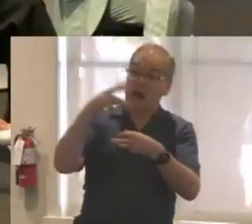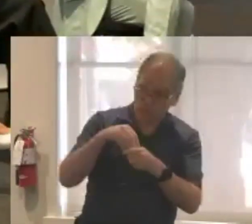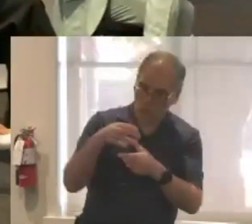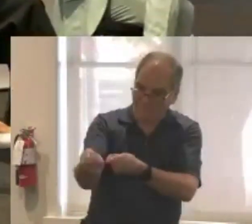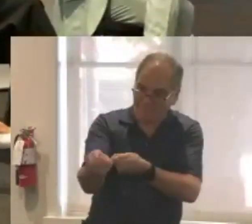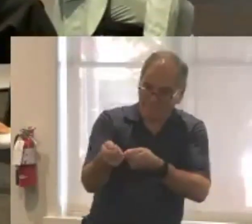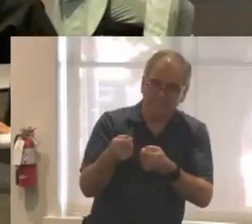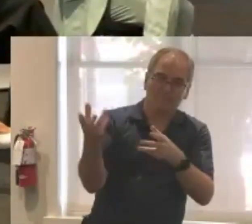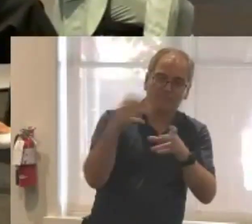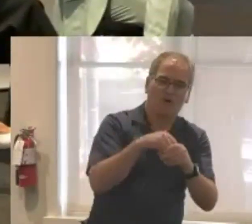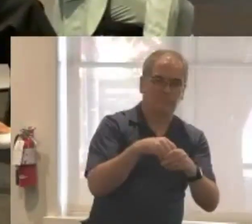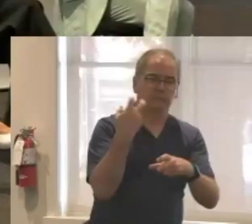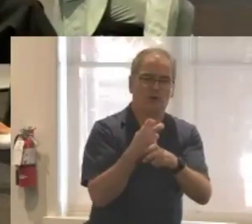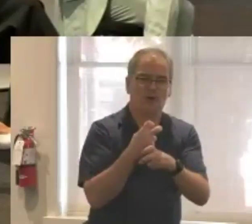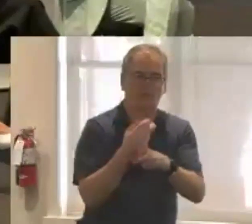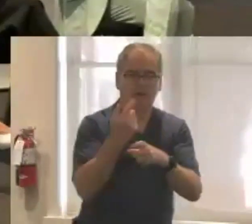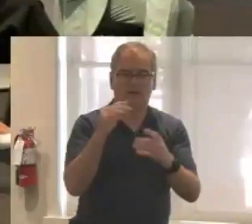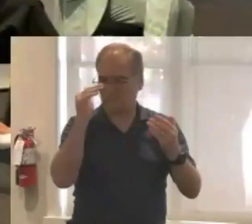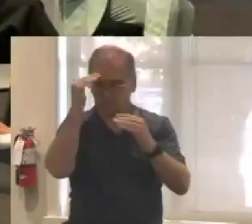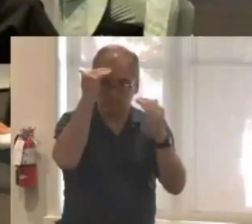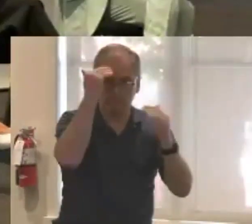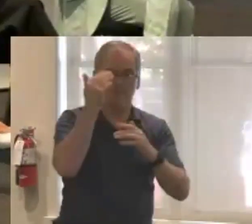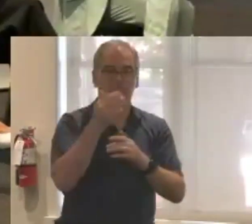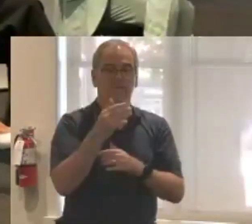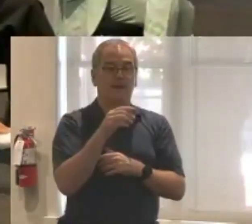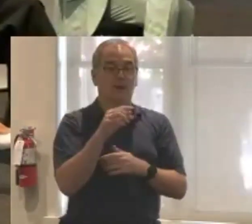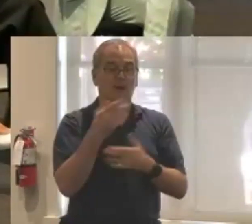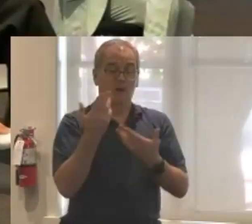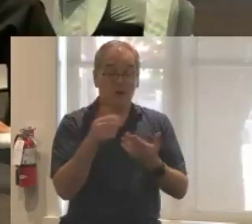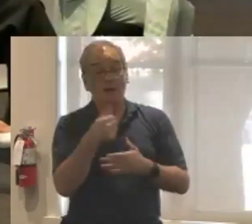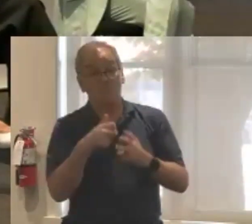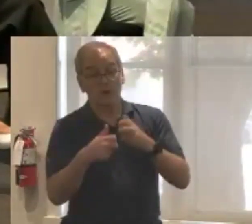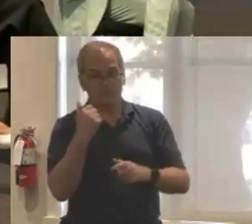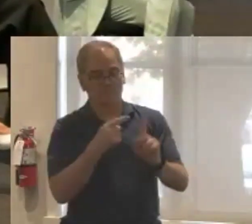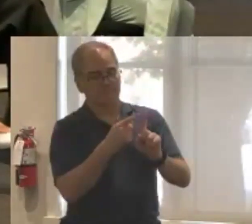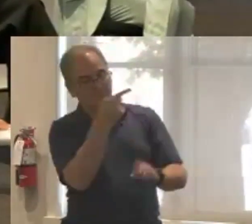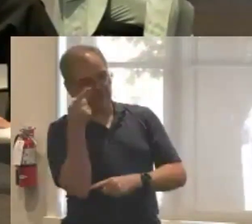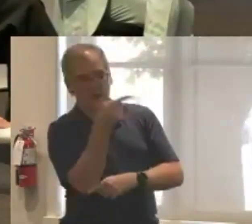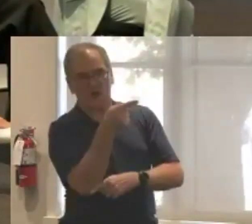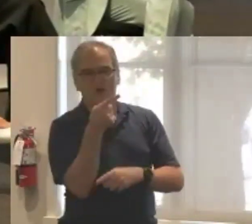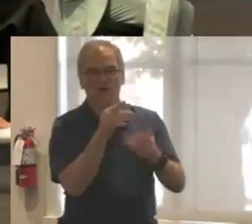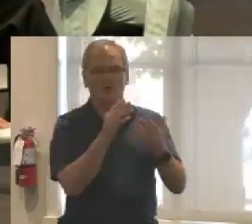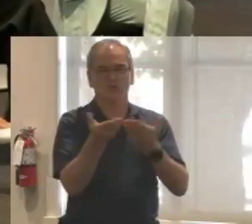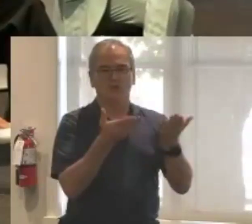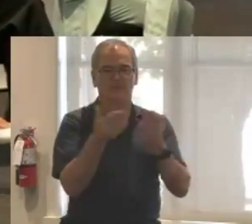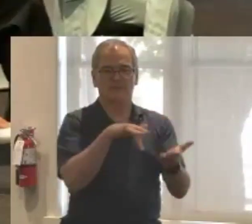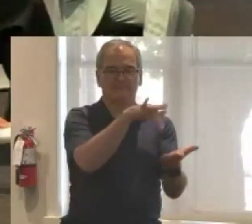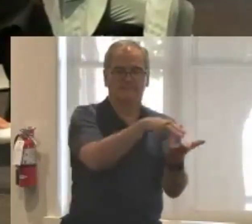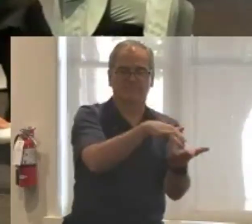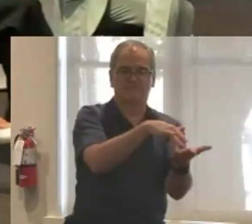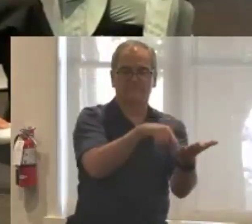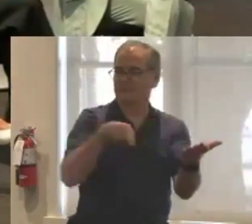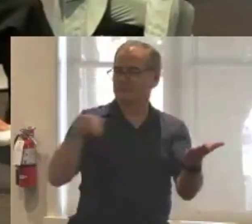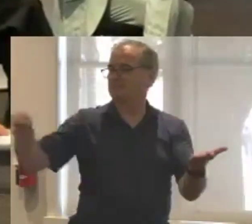differences, transportation, access to certain services being so far via local transportation is very challenging. We have a limited budget within